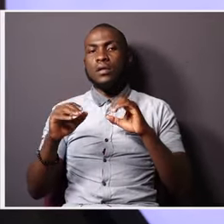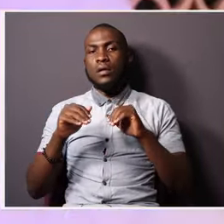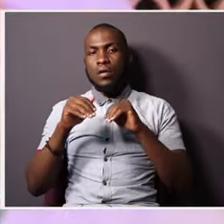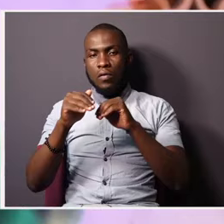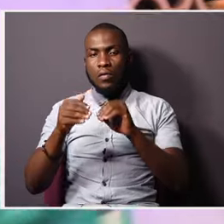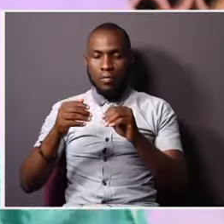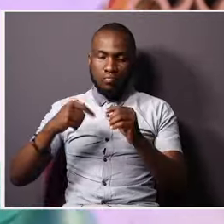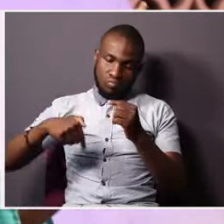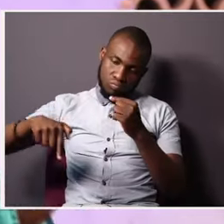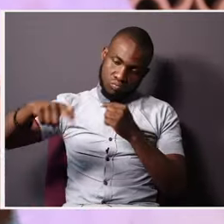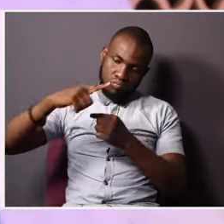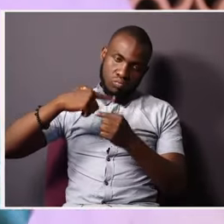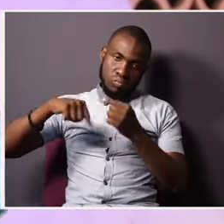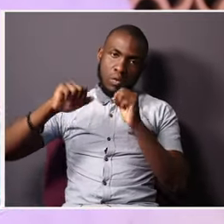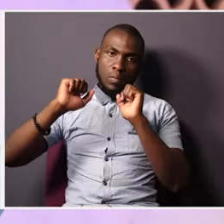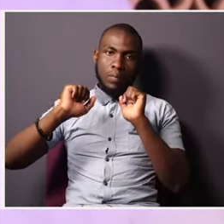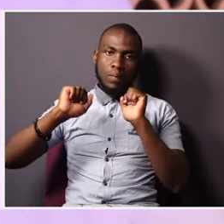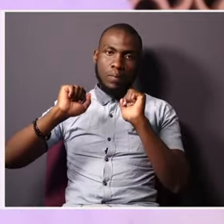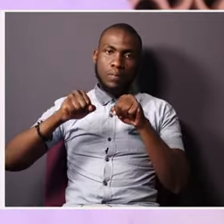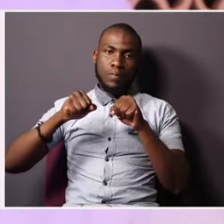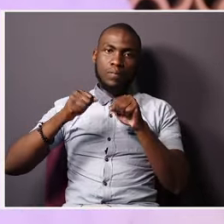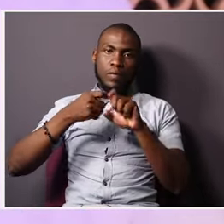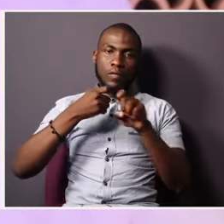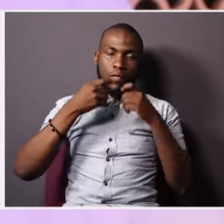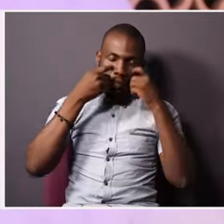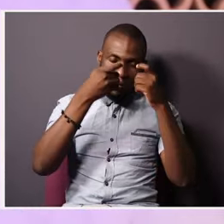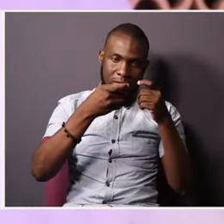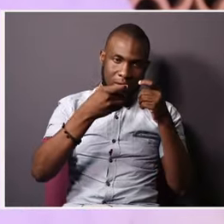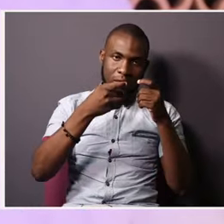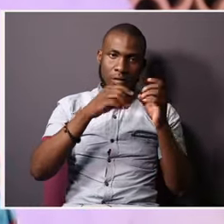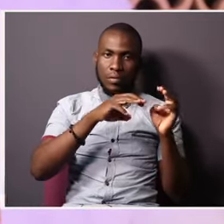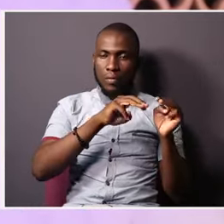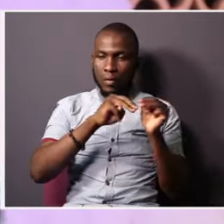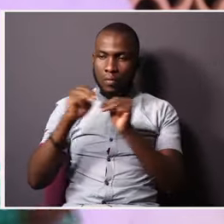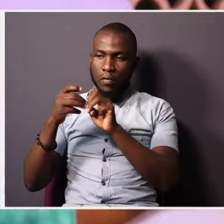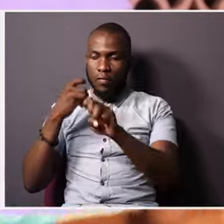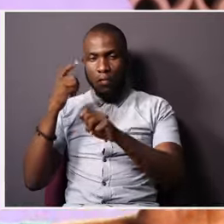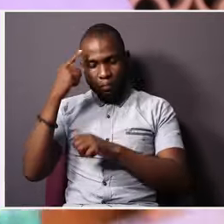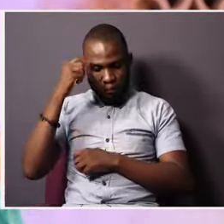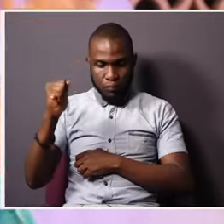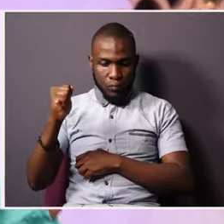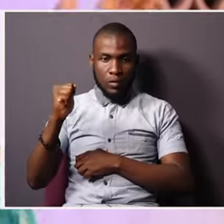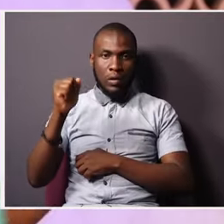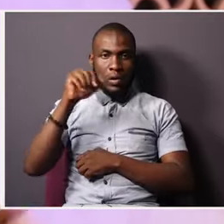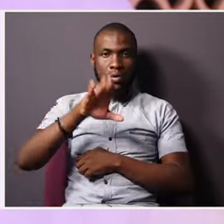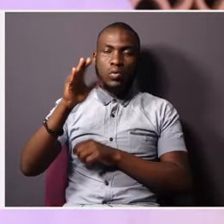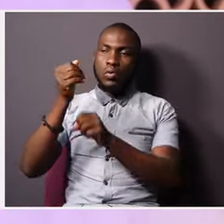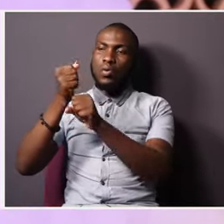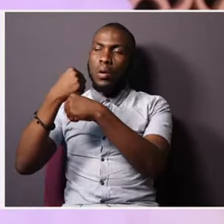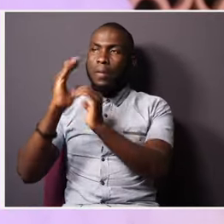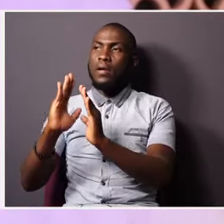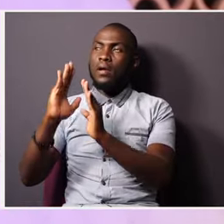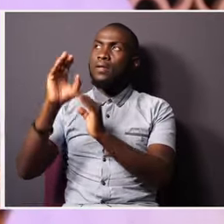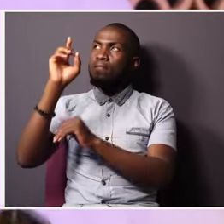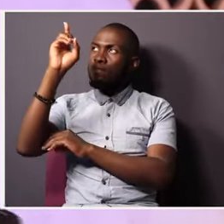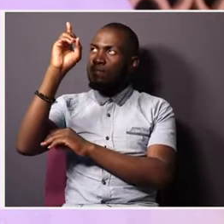to turn around and make a 180 turn from your sin, move away from rebellion and to your Maker.